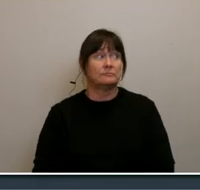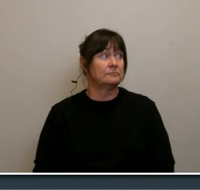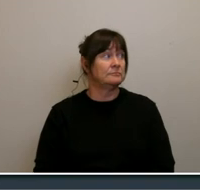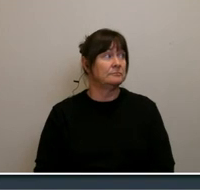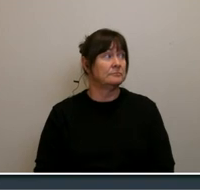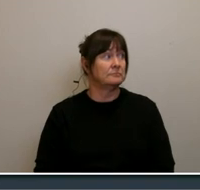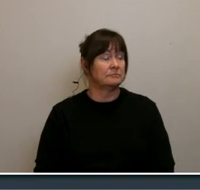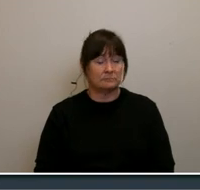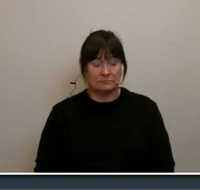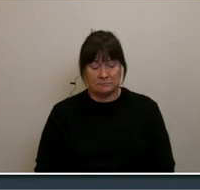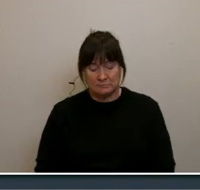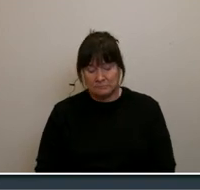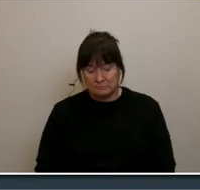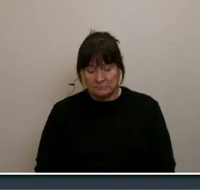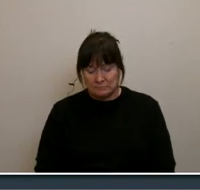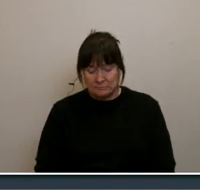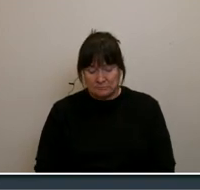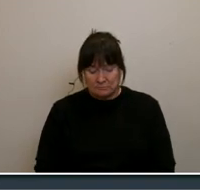Councillor Bow.